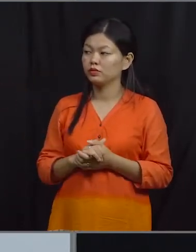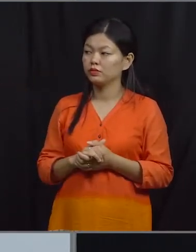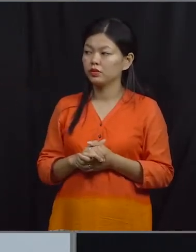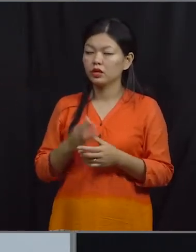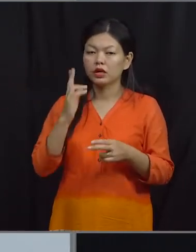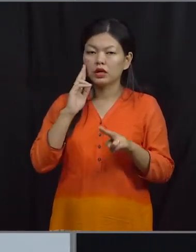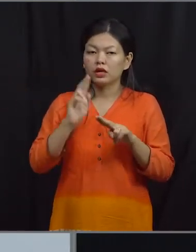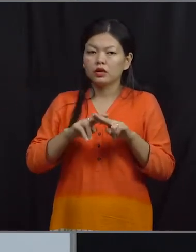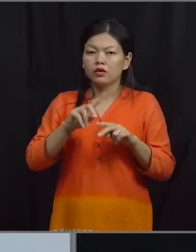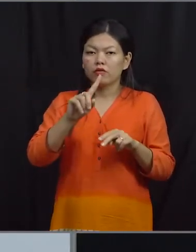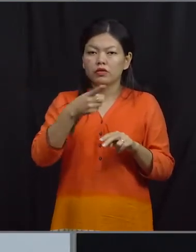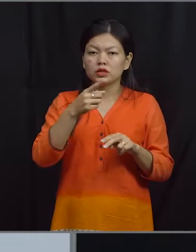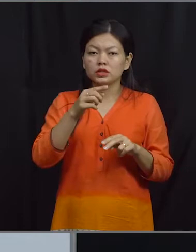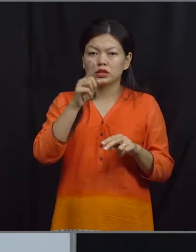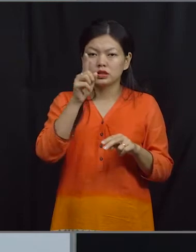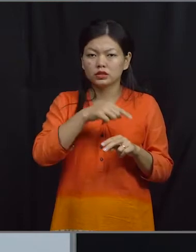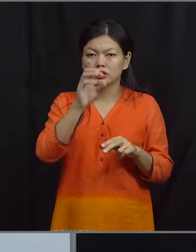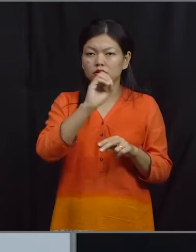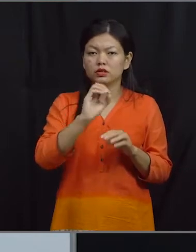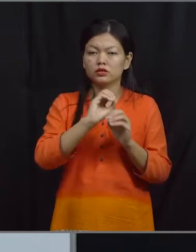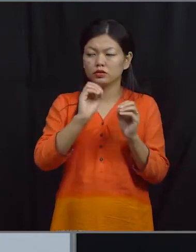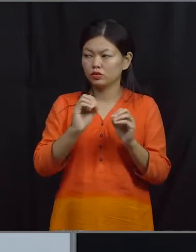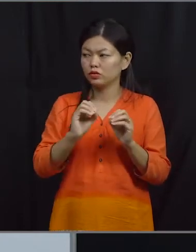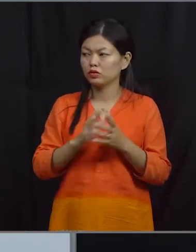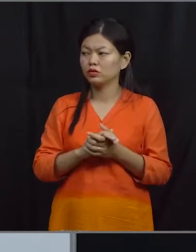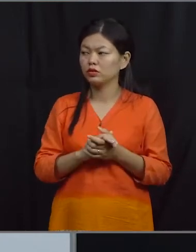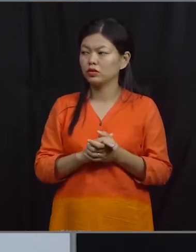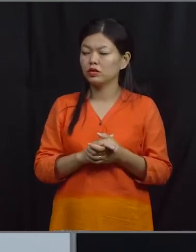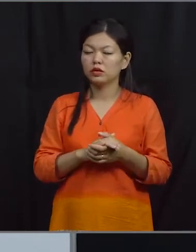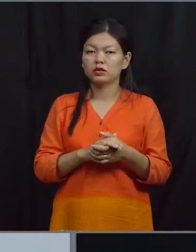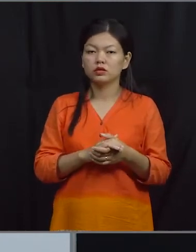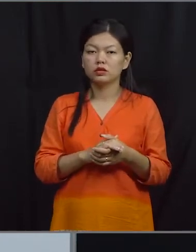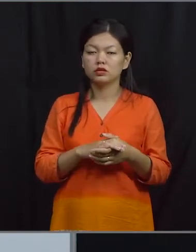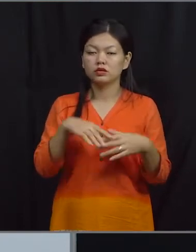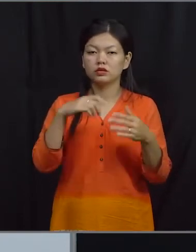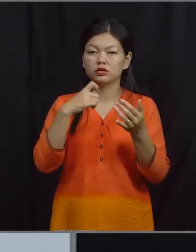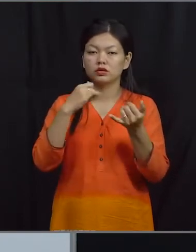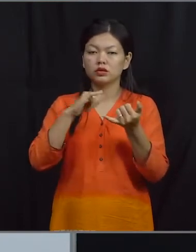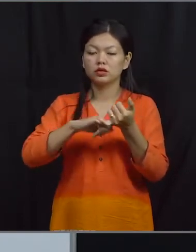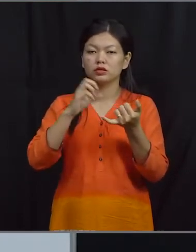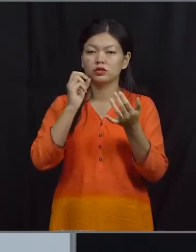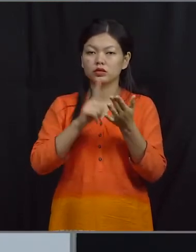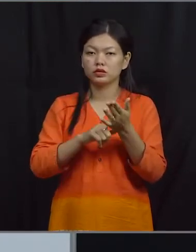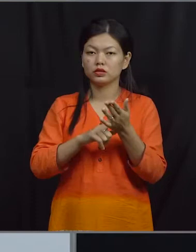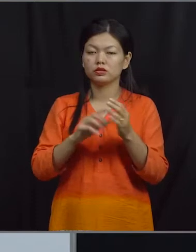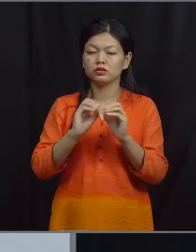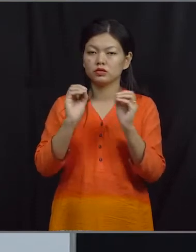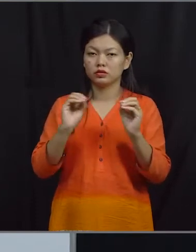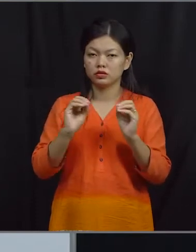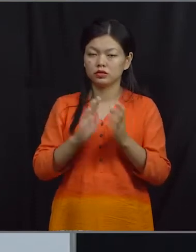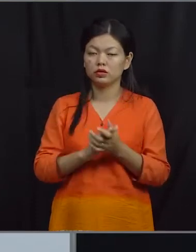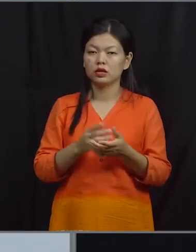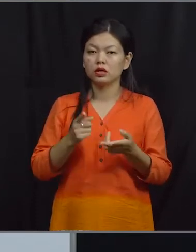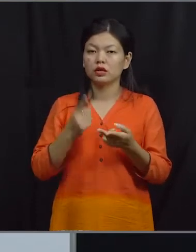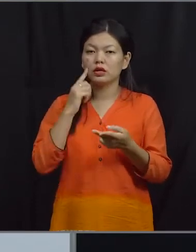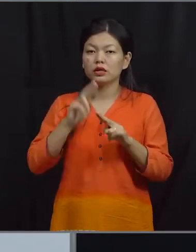non-zero, the system will have no solution. The system will have no solution. And if this